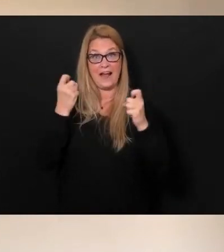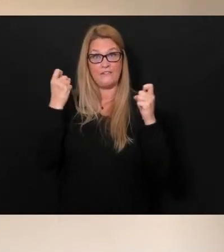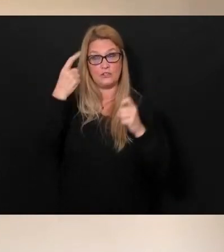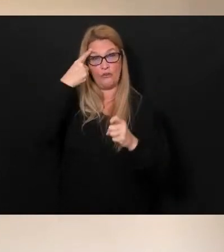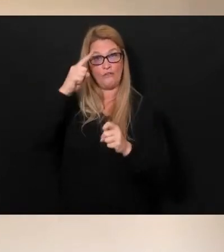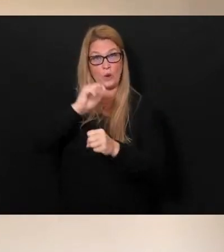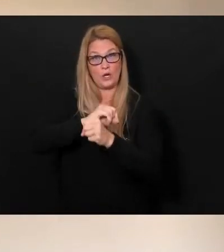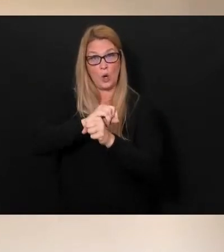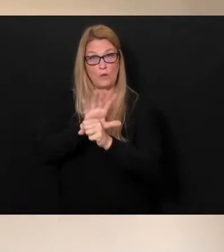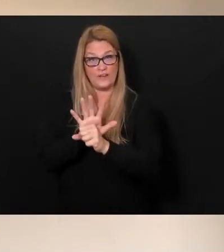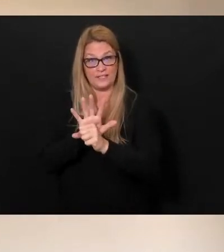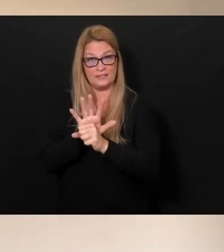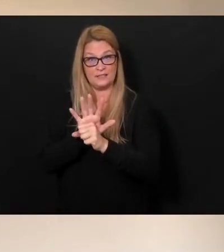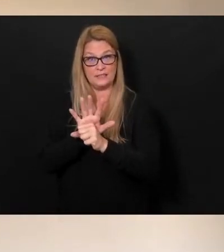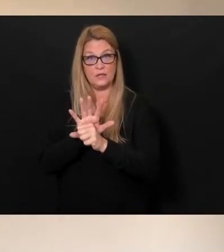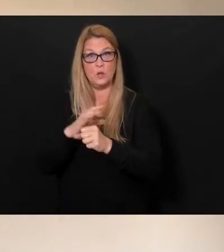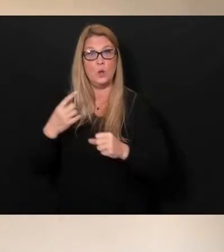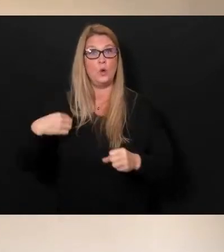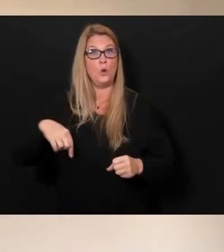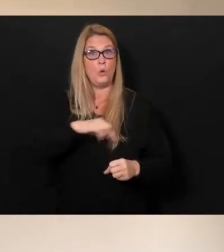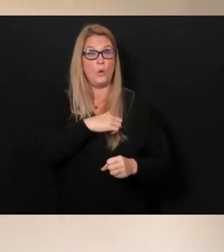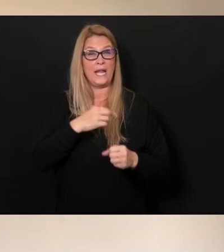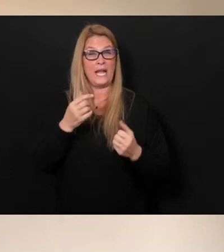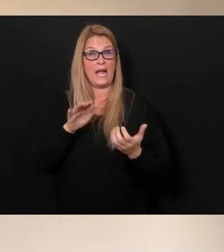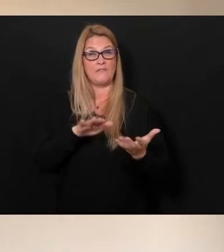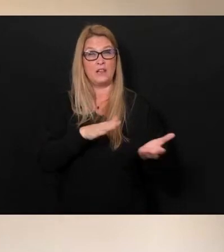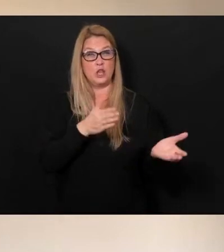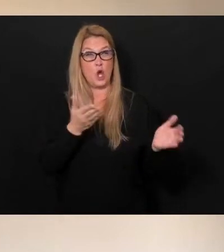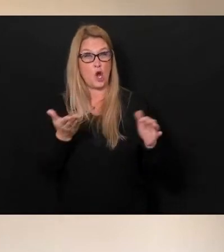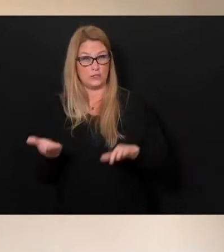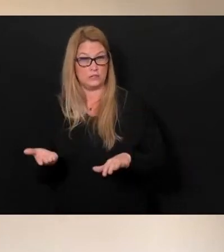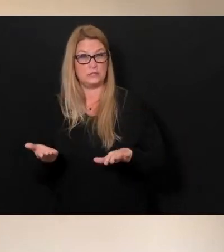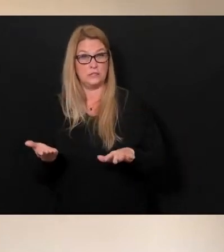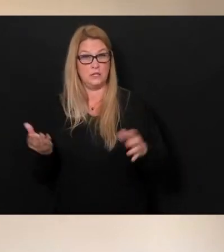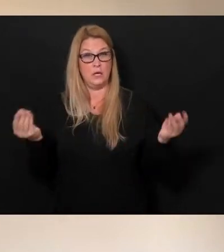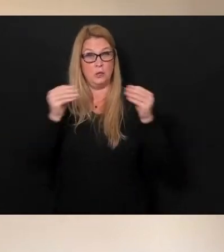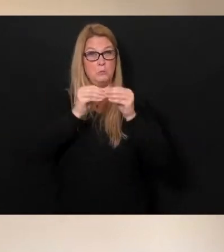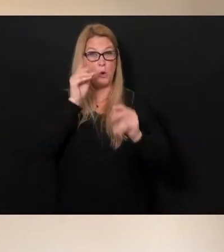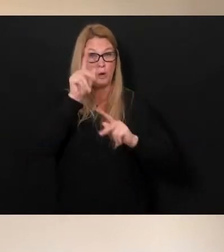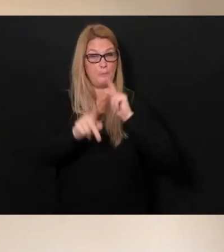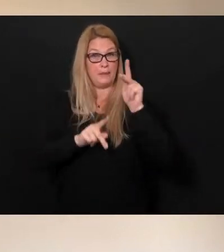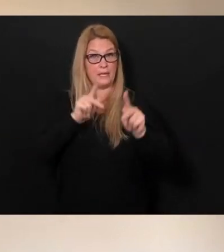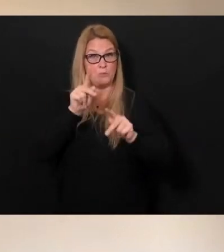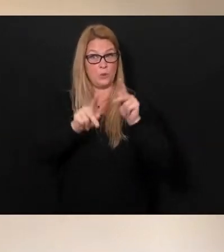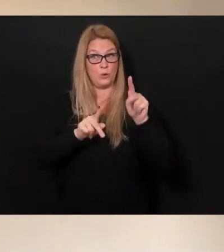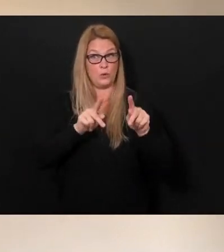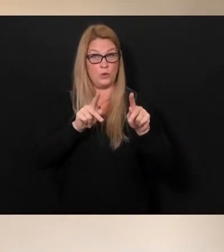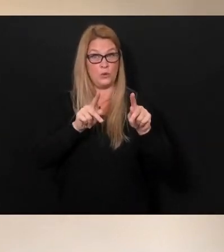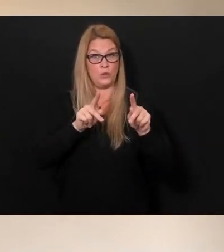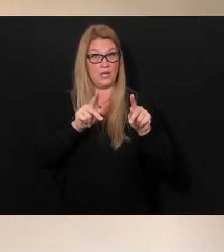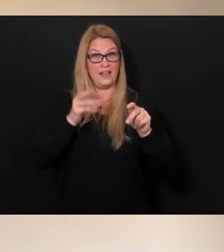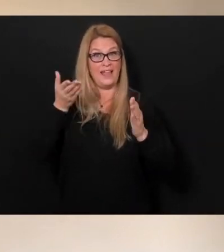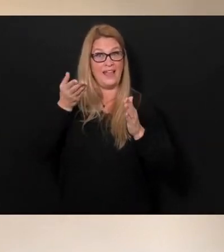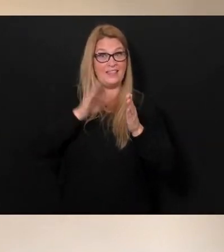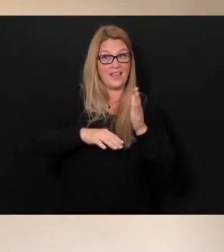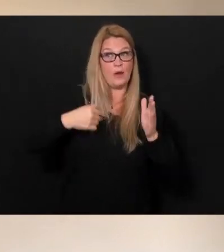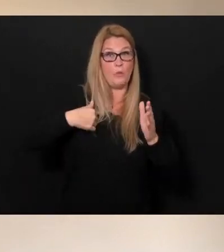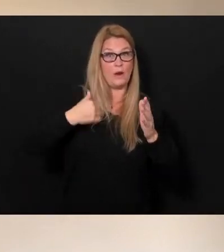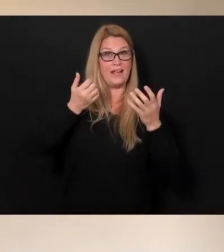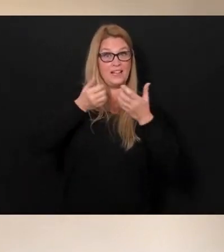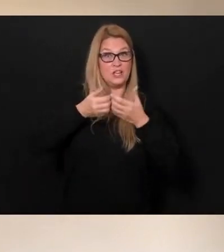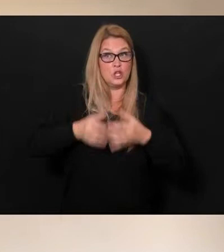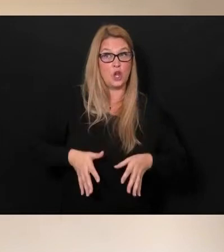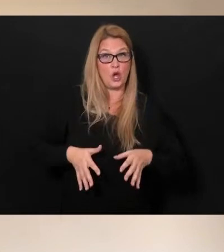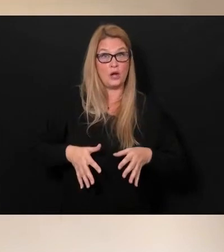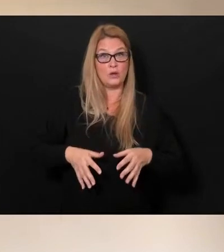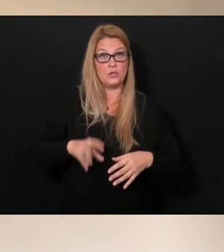COVID, we in this country have lost more people, more United States citizens, than we lost in the entirety